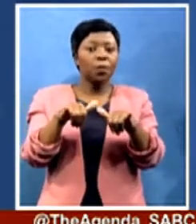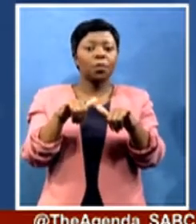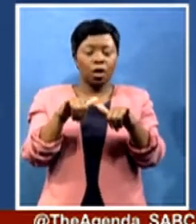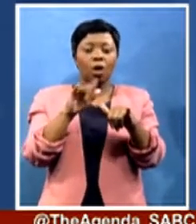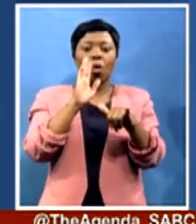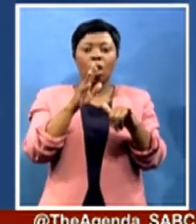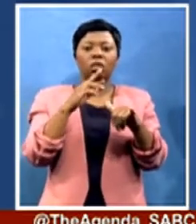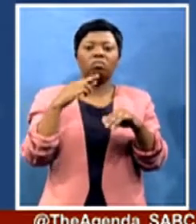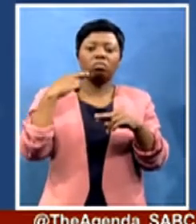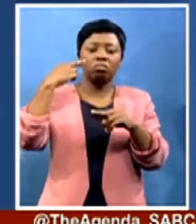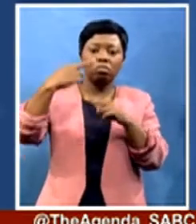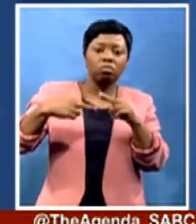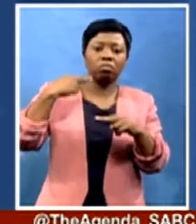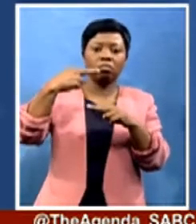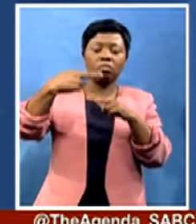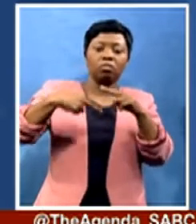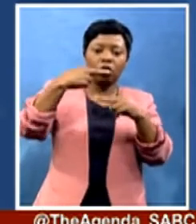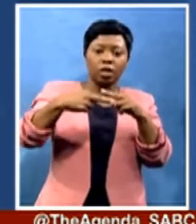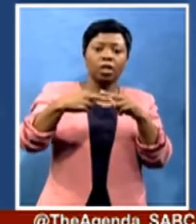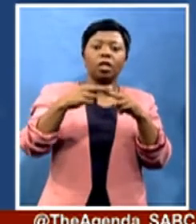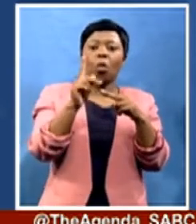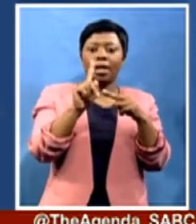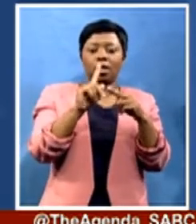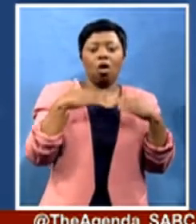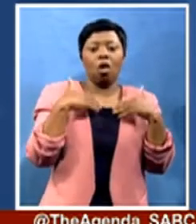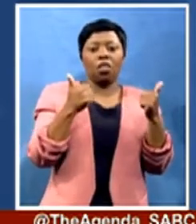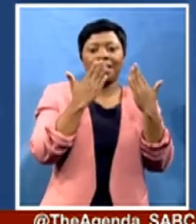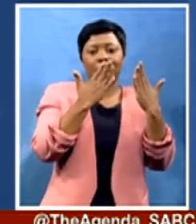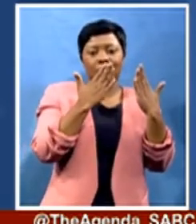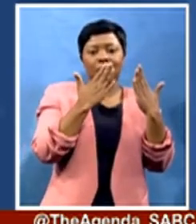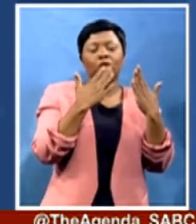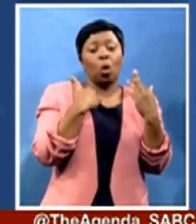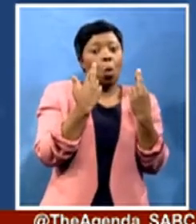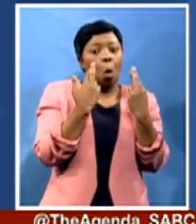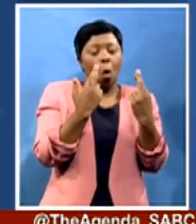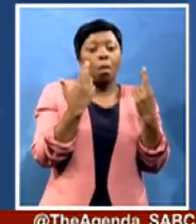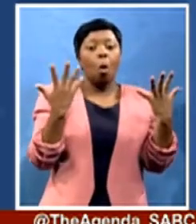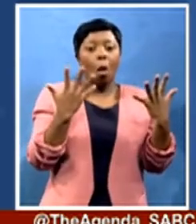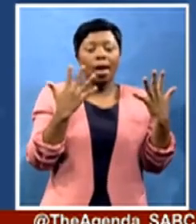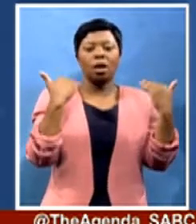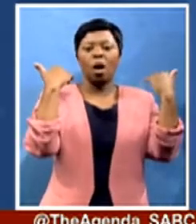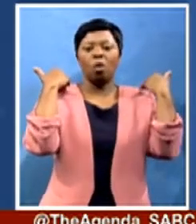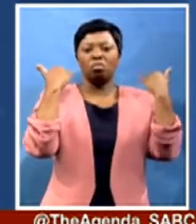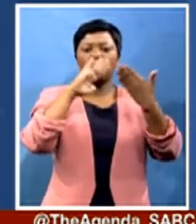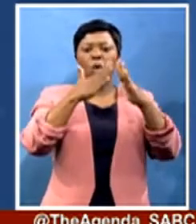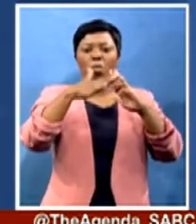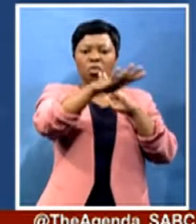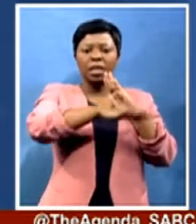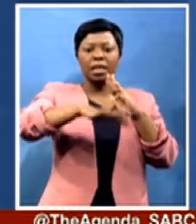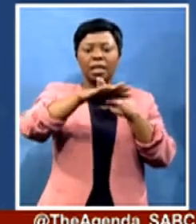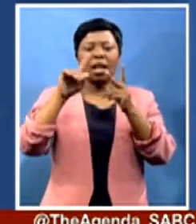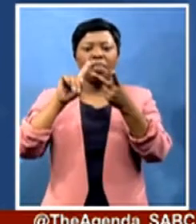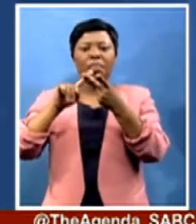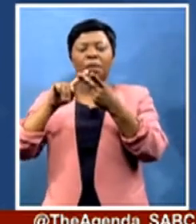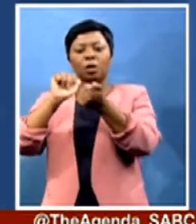sites, and hopefully through large community halls and sports fields as well. So the potential to vaccinate